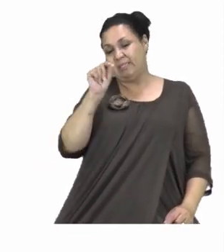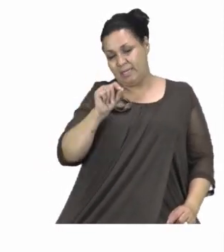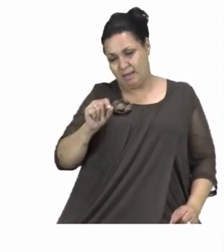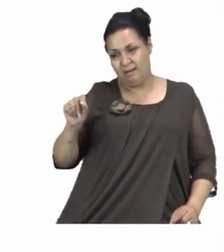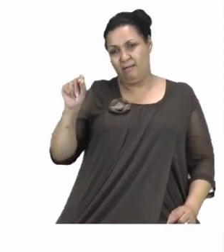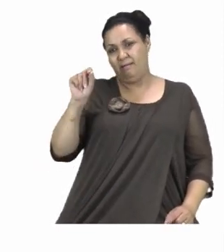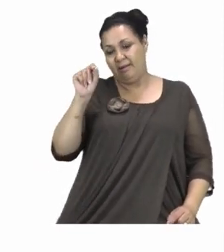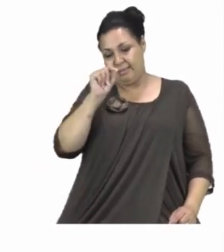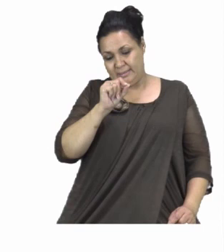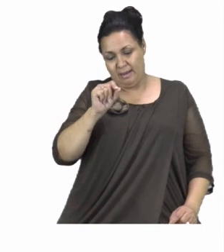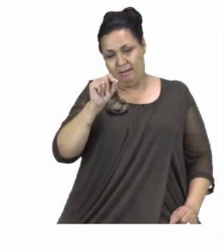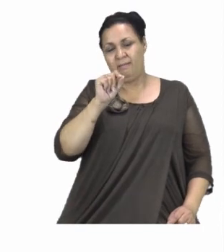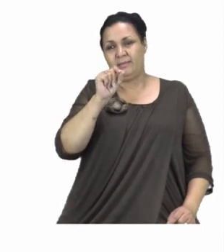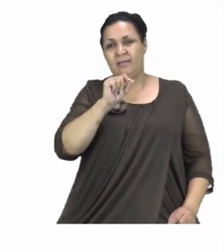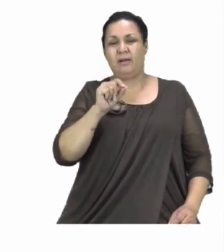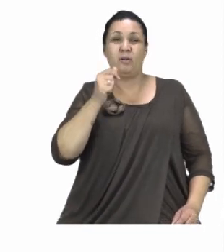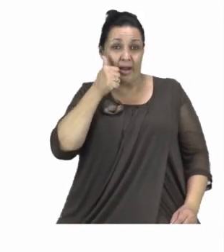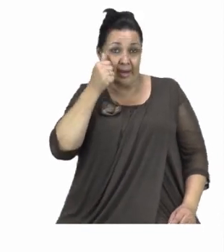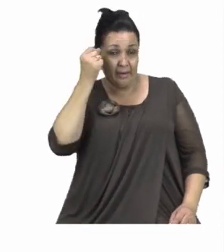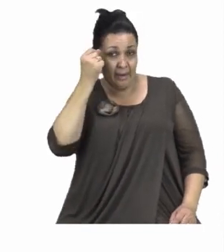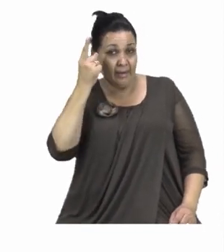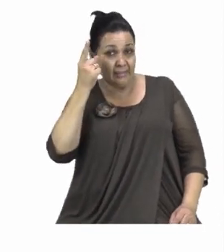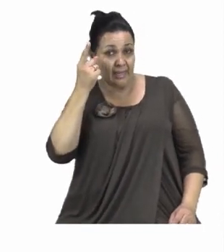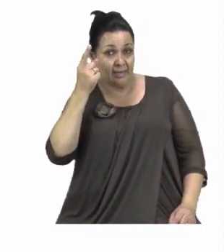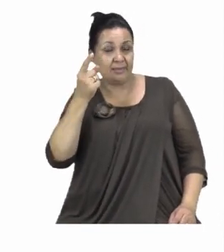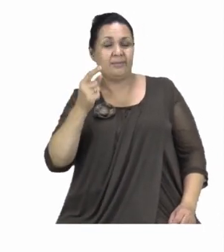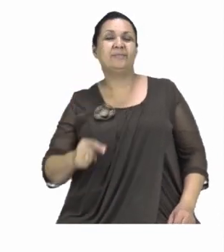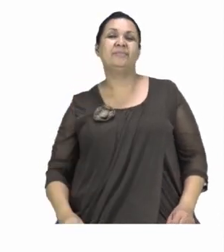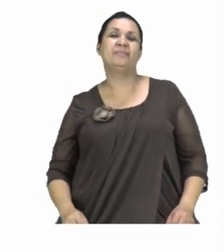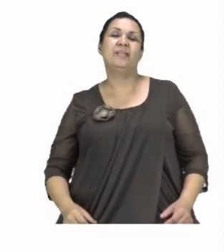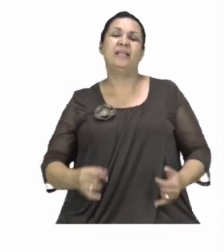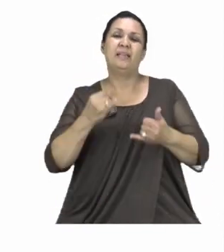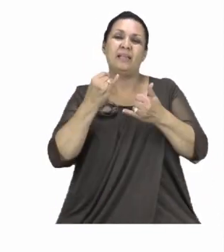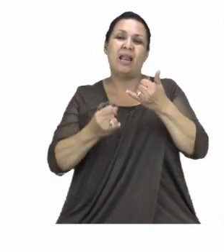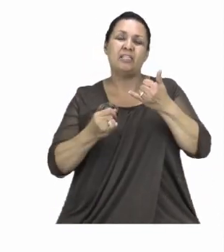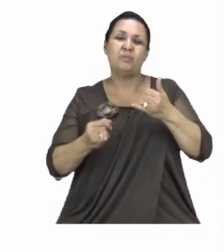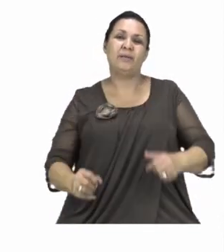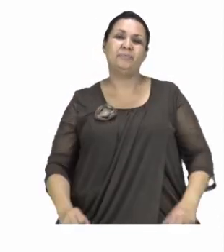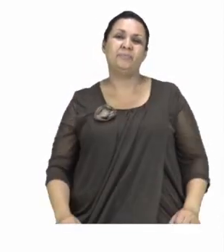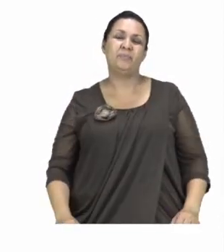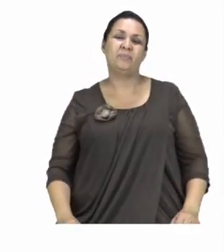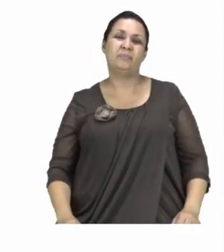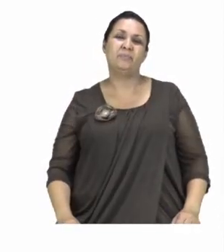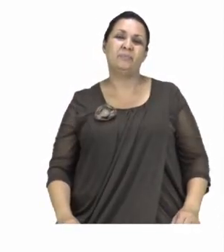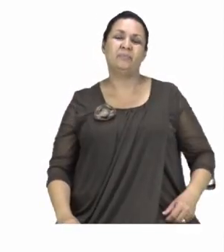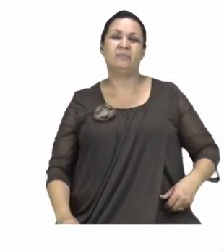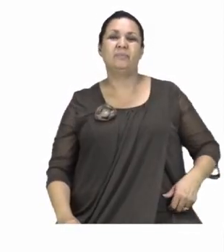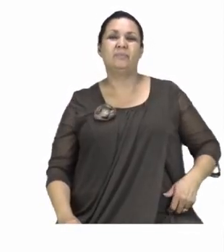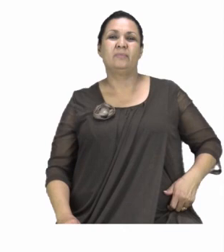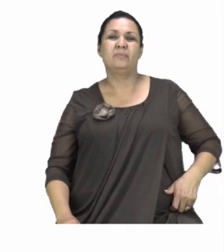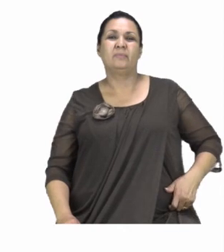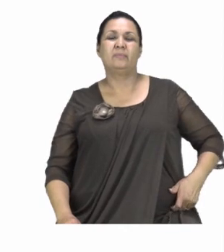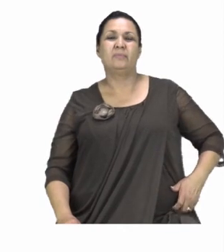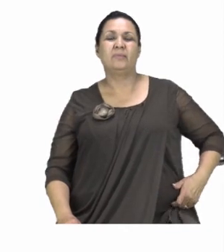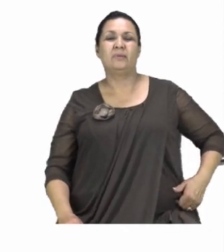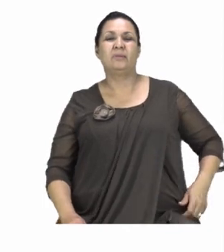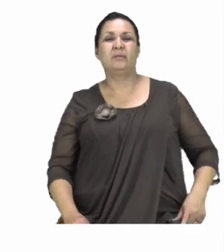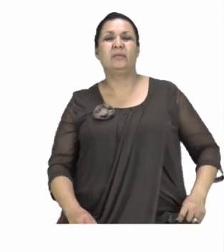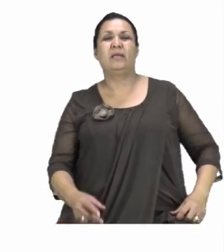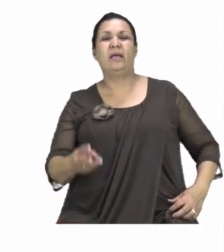the numbers. Last but not least, you are going to cross out 3